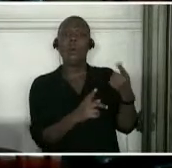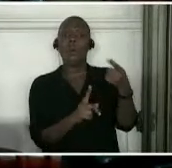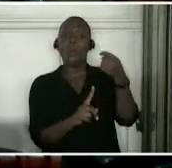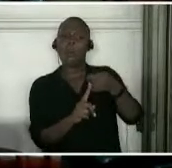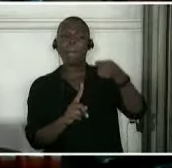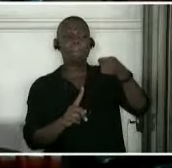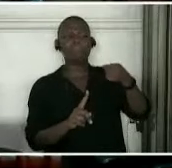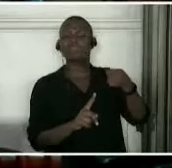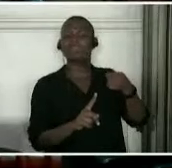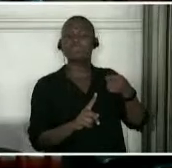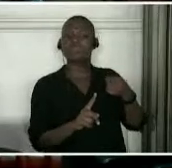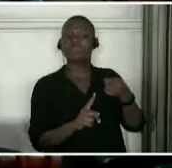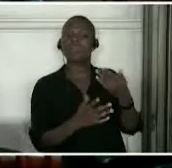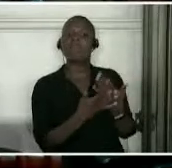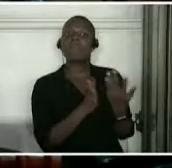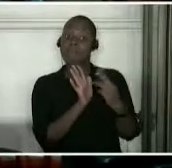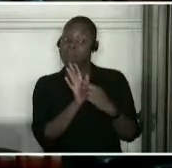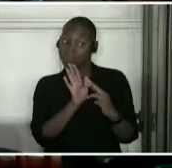her